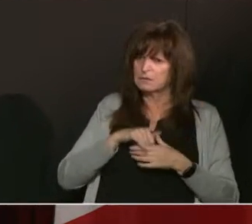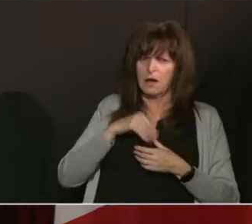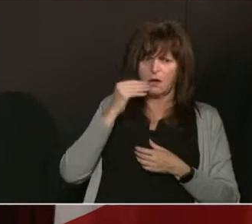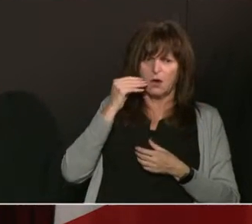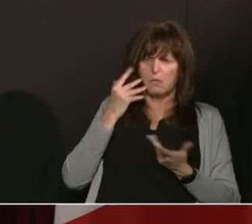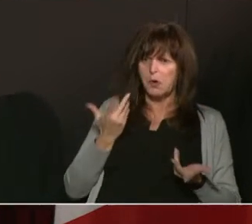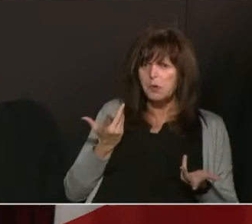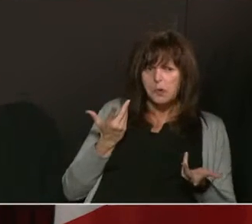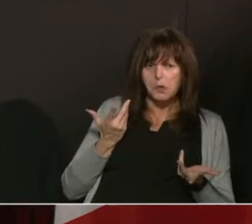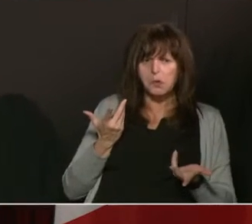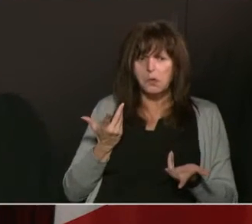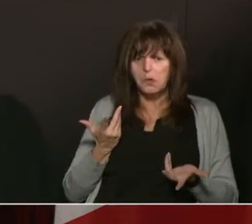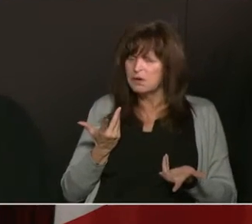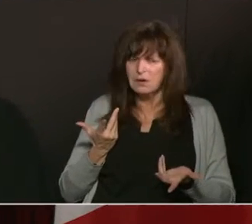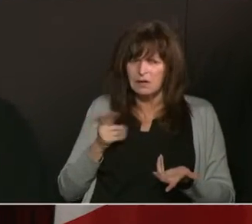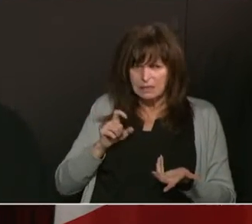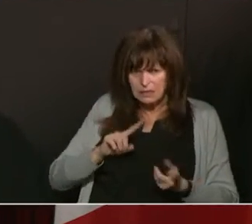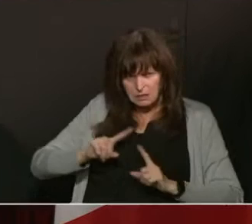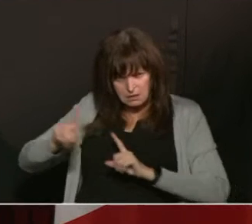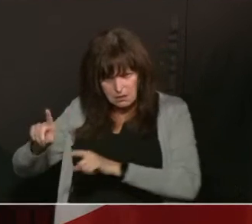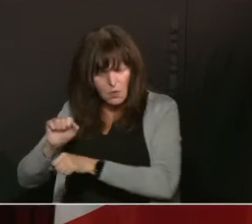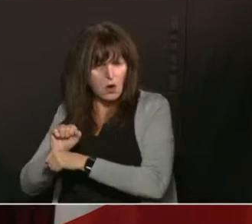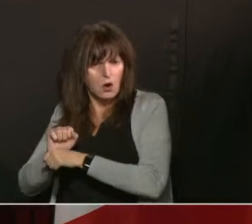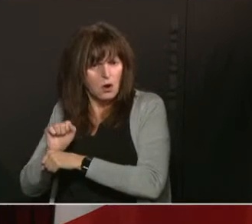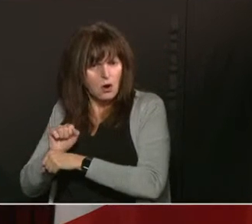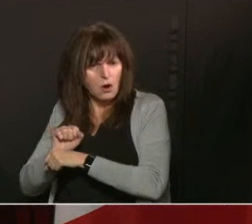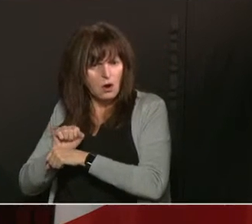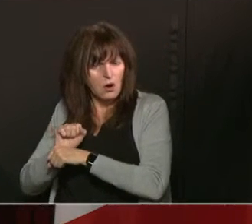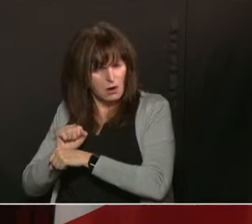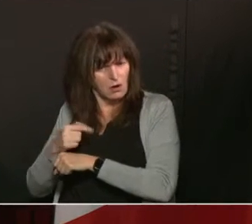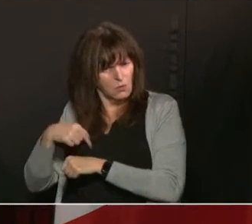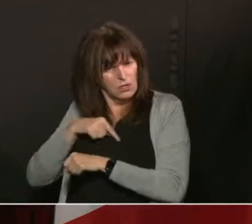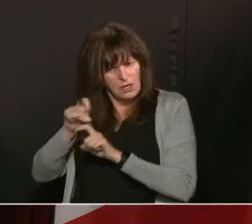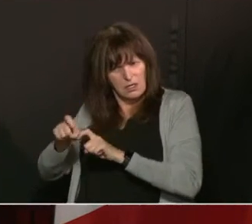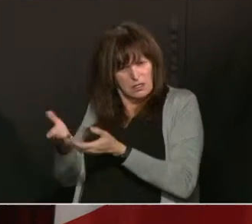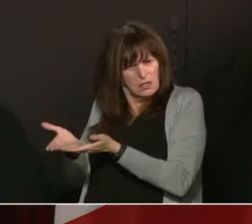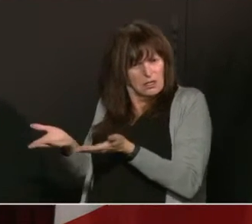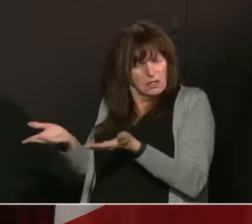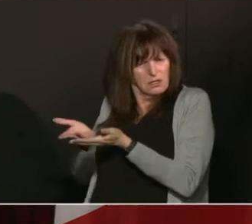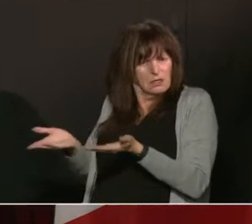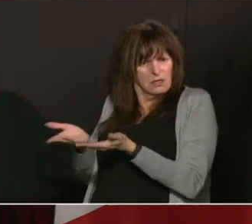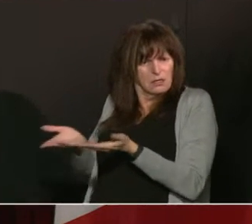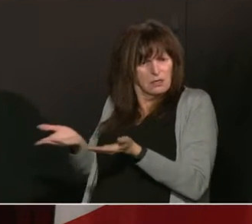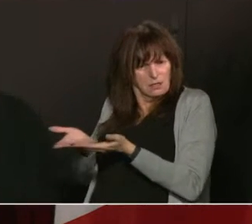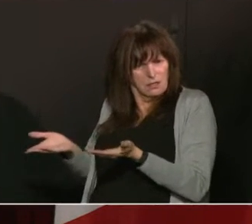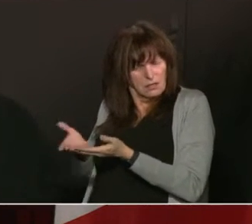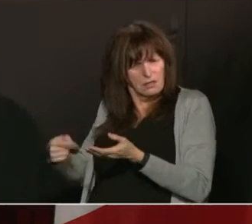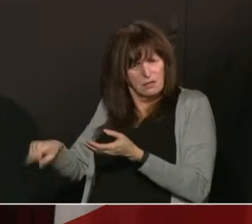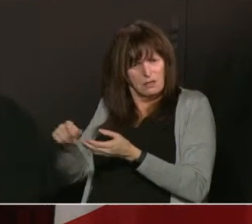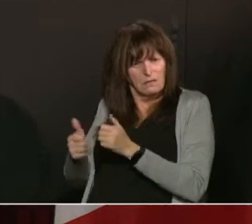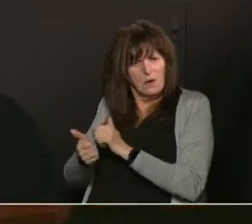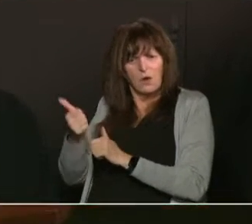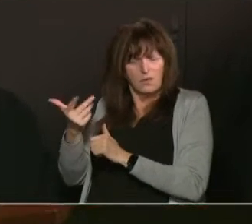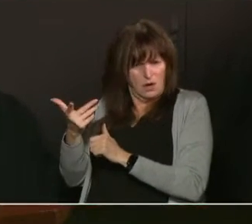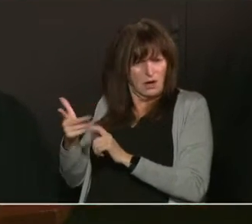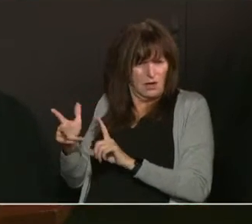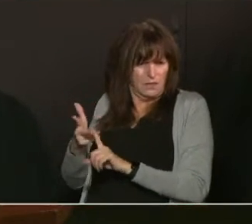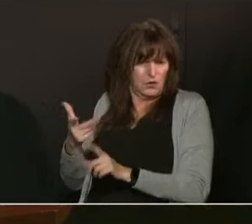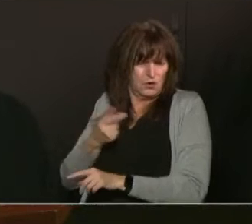3 doses of vaccine, and we will need them in January and February. Follow